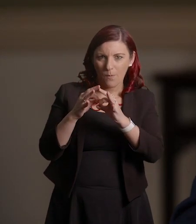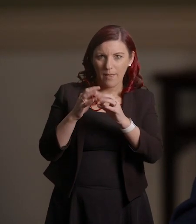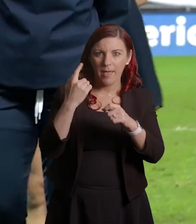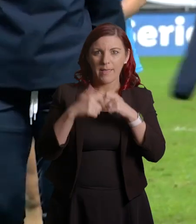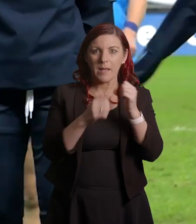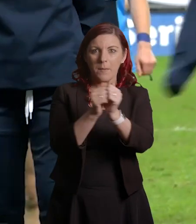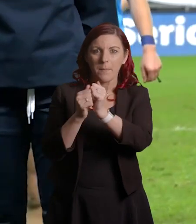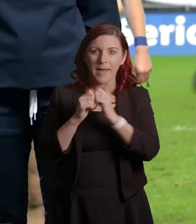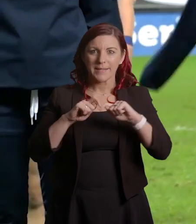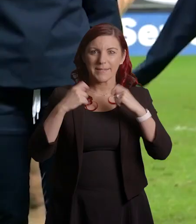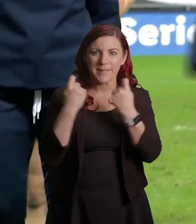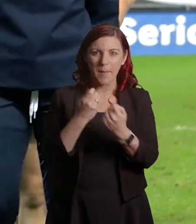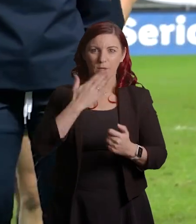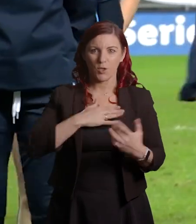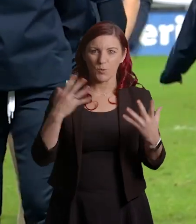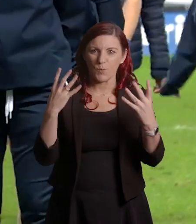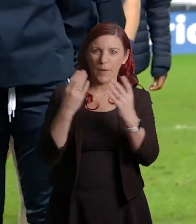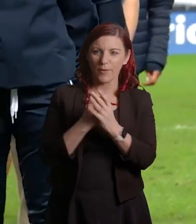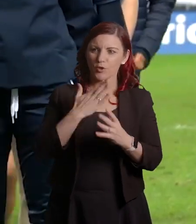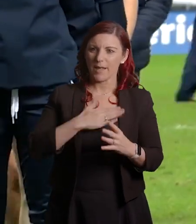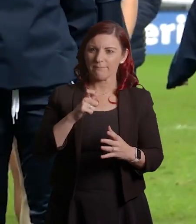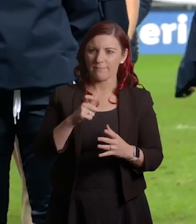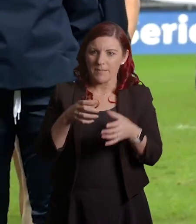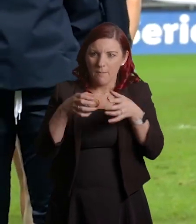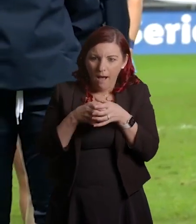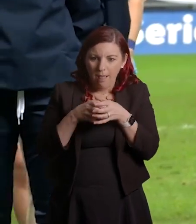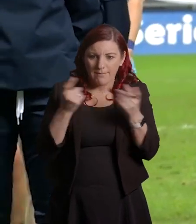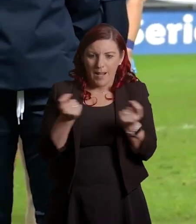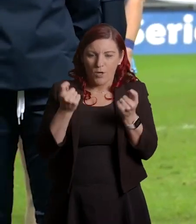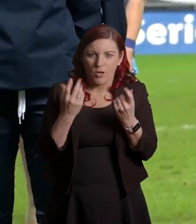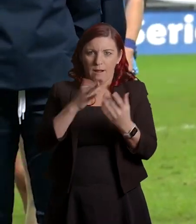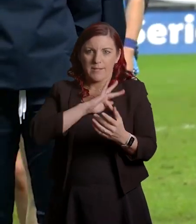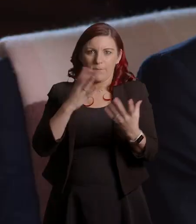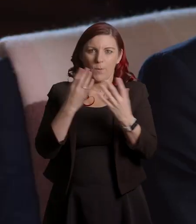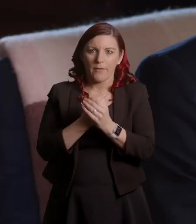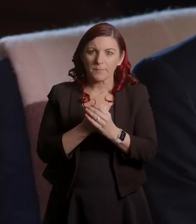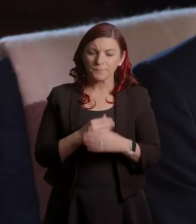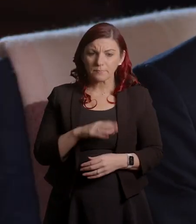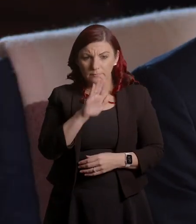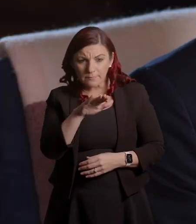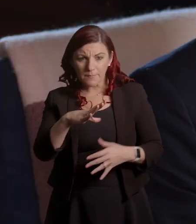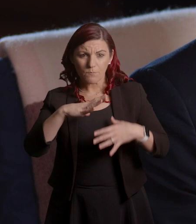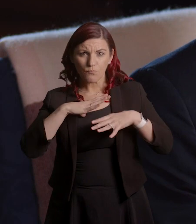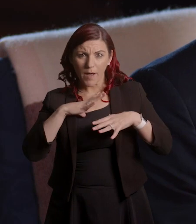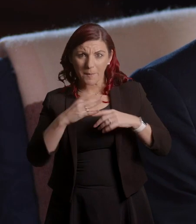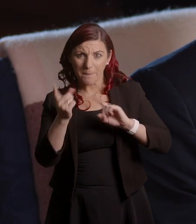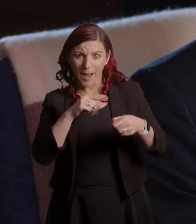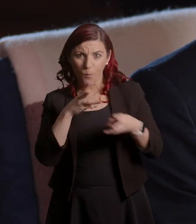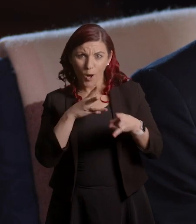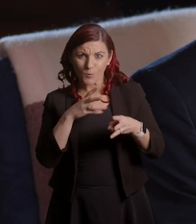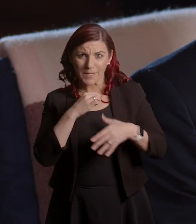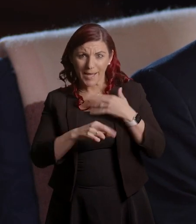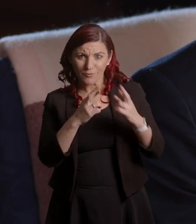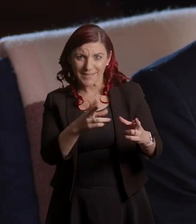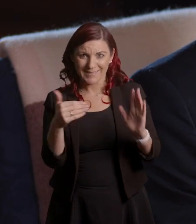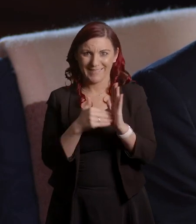we just met up as a team and just had quite intimate celebrations among ourselves. For yourself, there hasn't been much break in terms of work. You're back in work